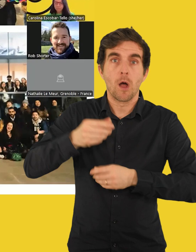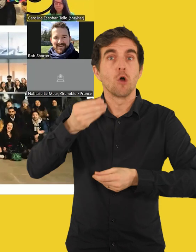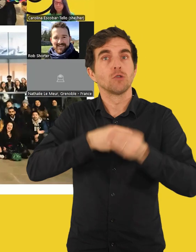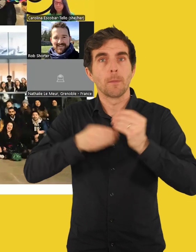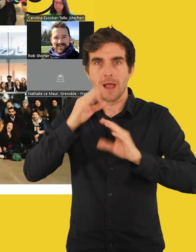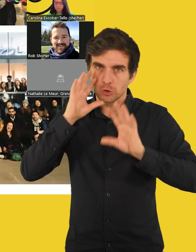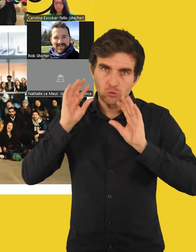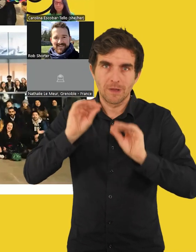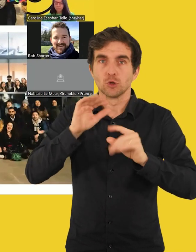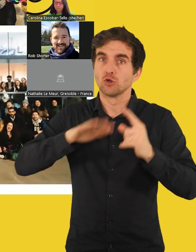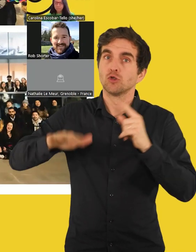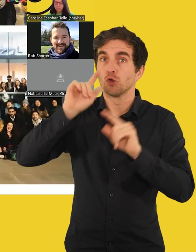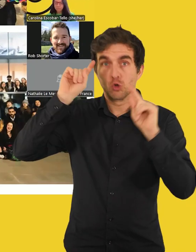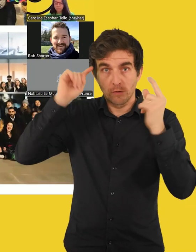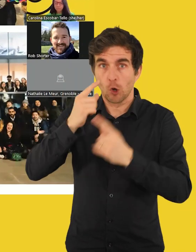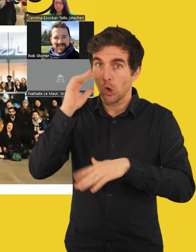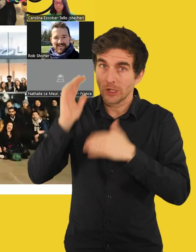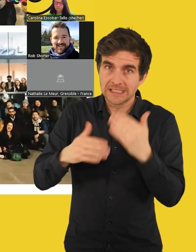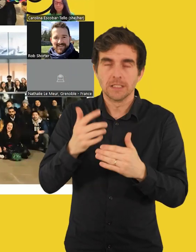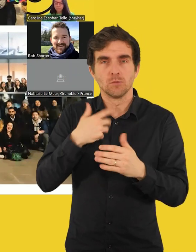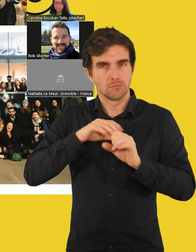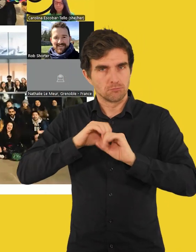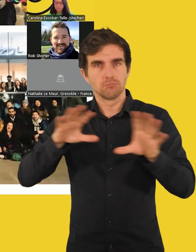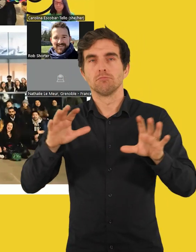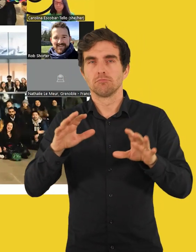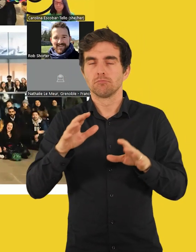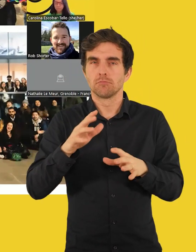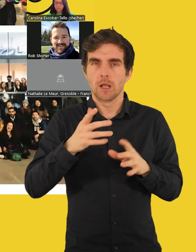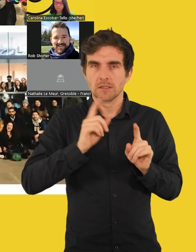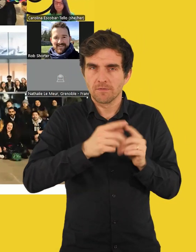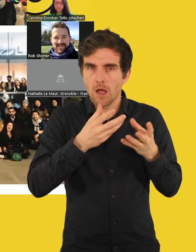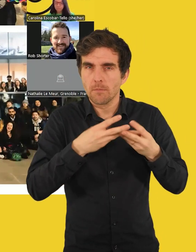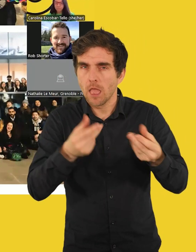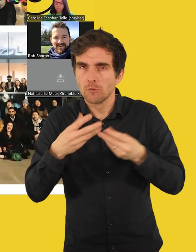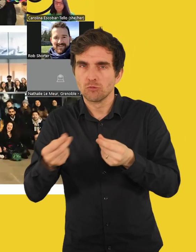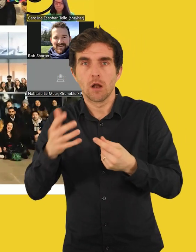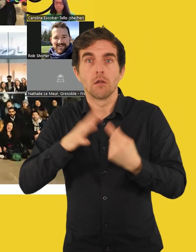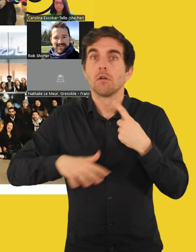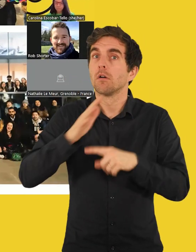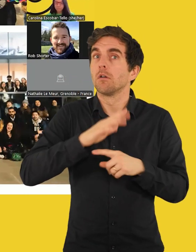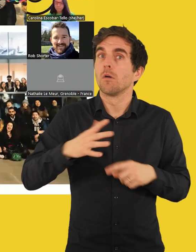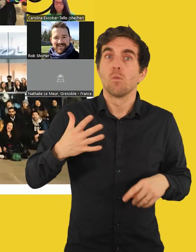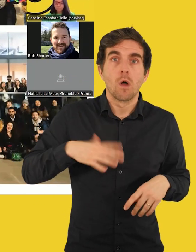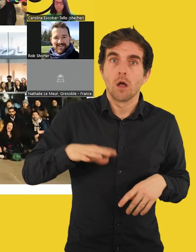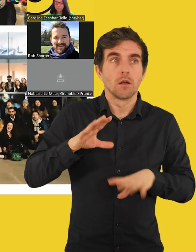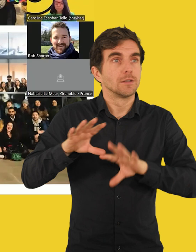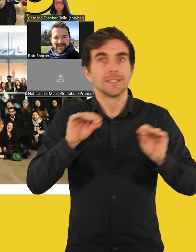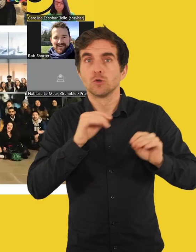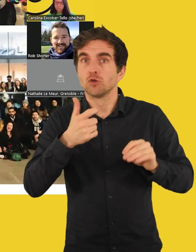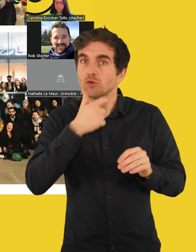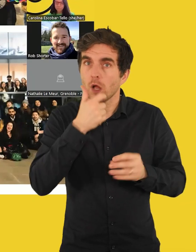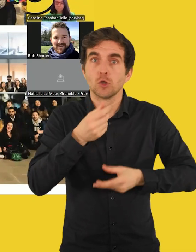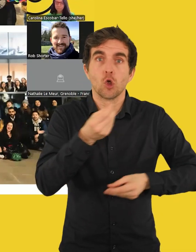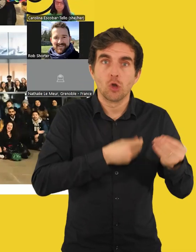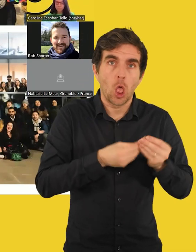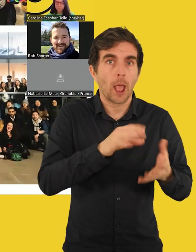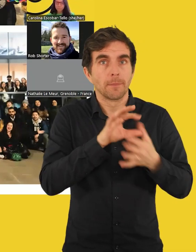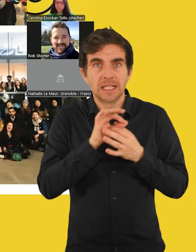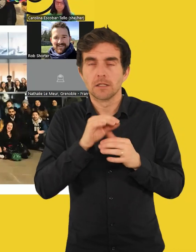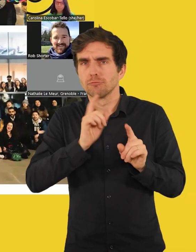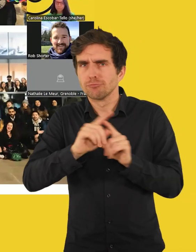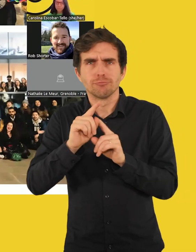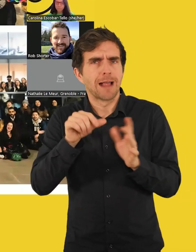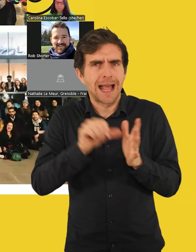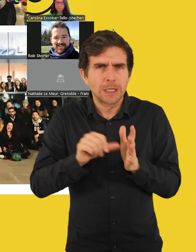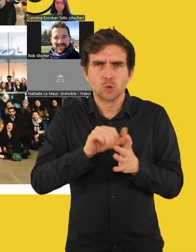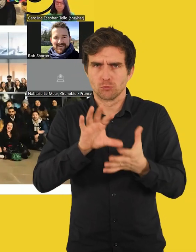call for transforming economic education in university. We're launching a big set of materials for anybody who wants to teach